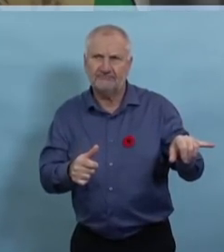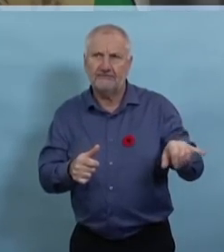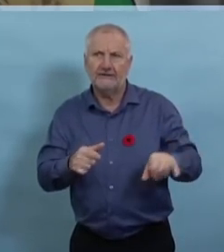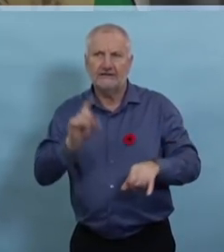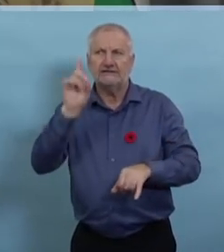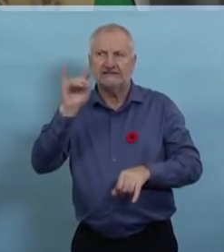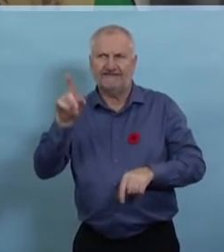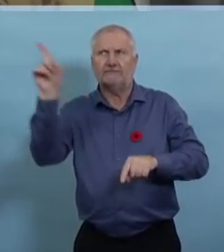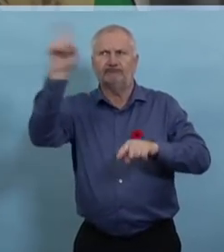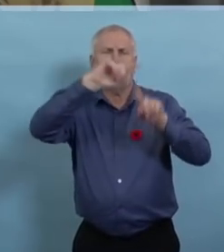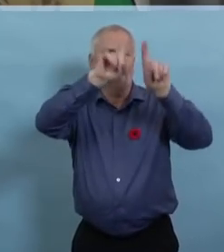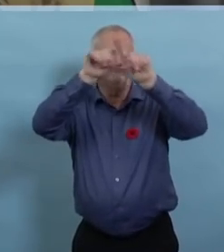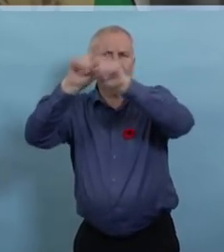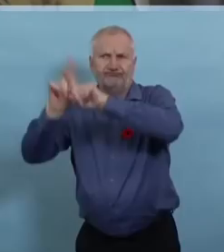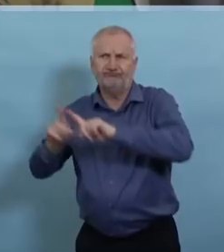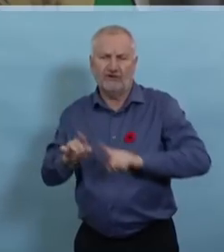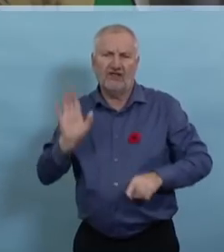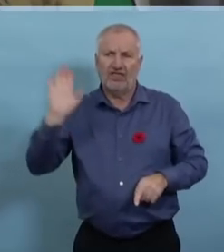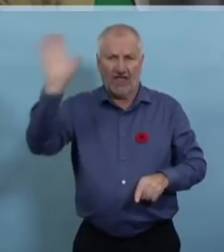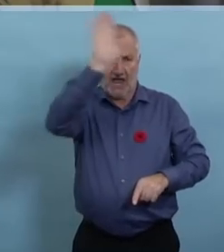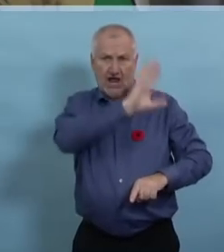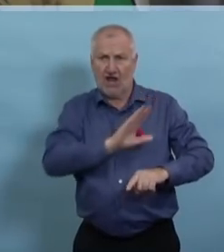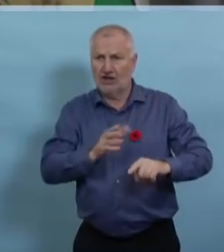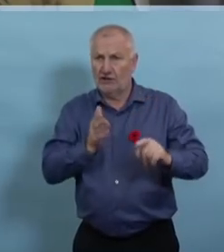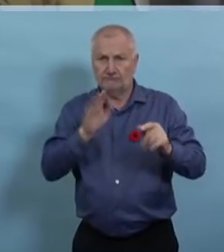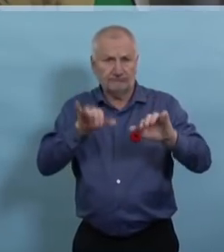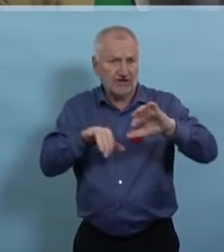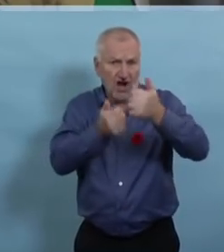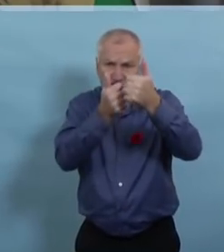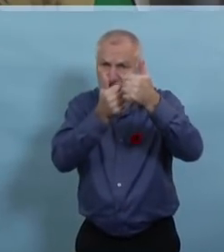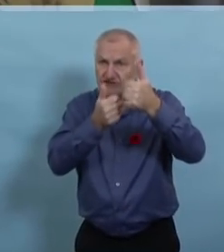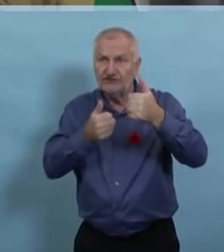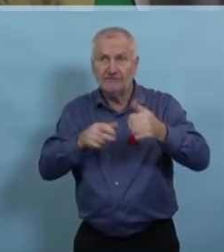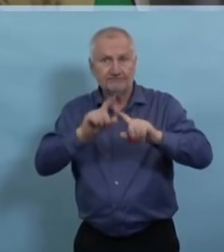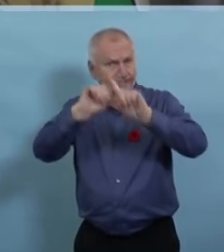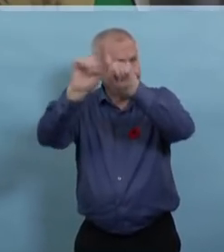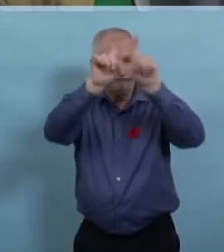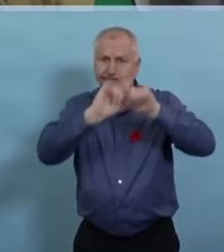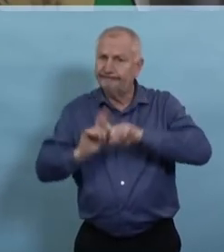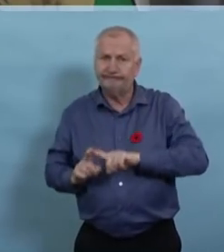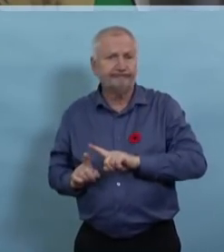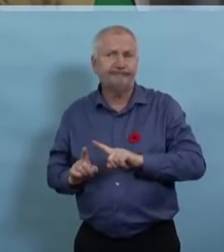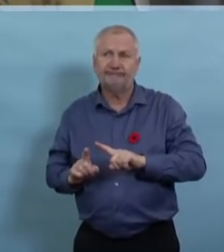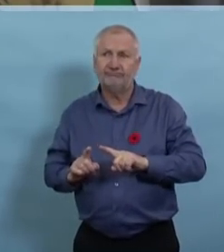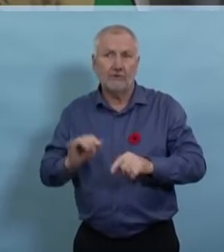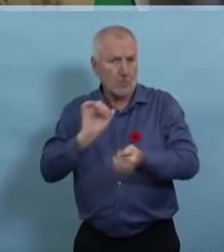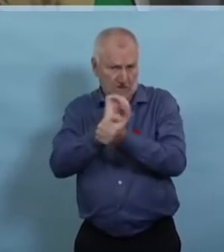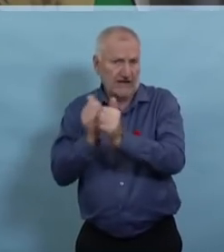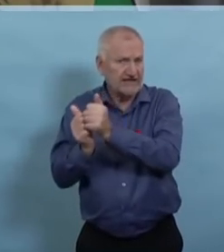their individual challenges are. I mean, we work with them daily to try to address some of that. There has been